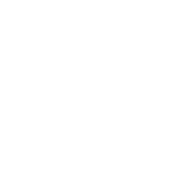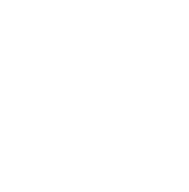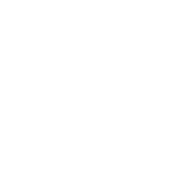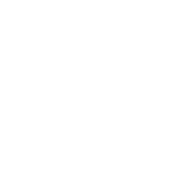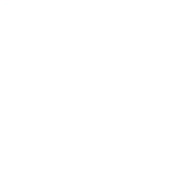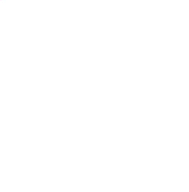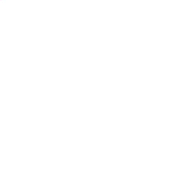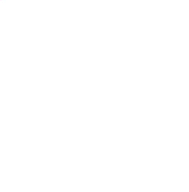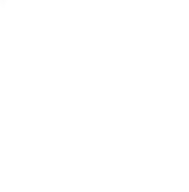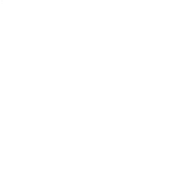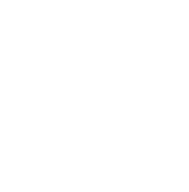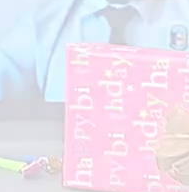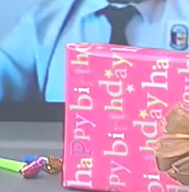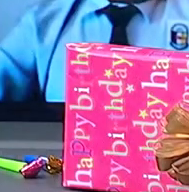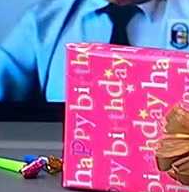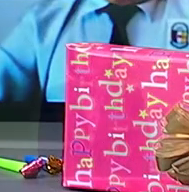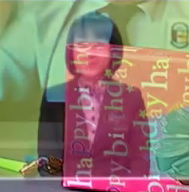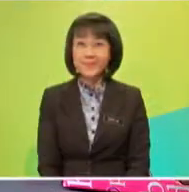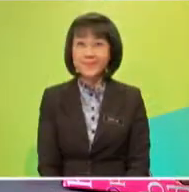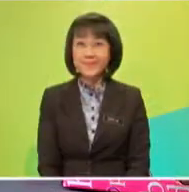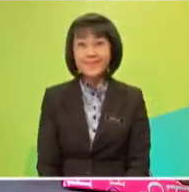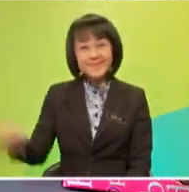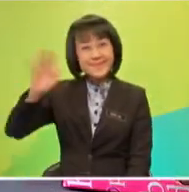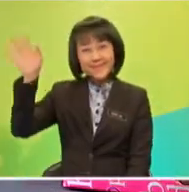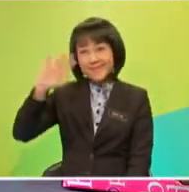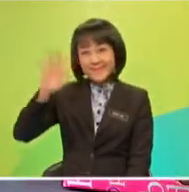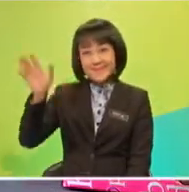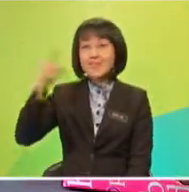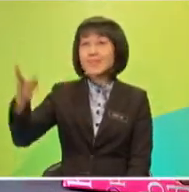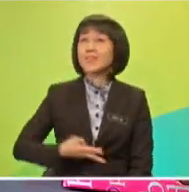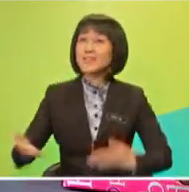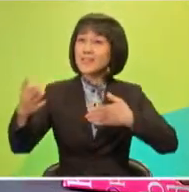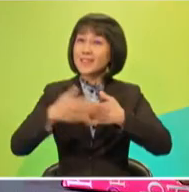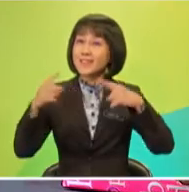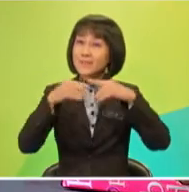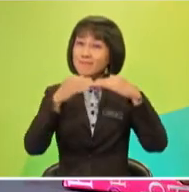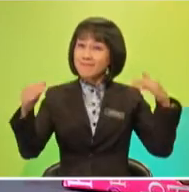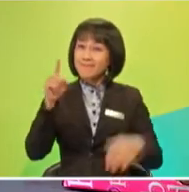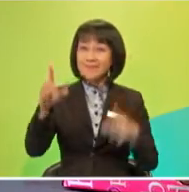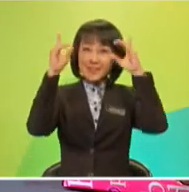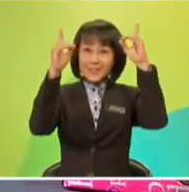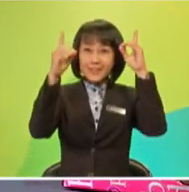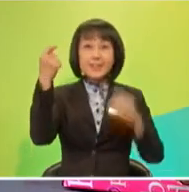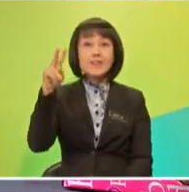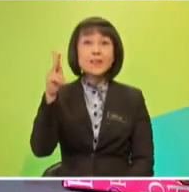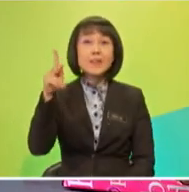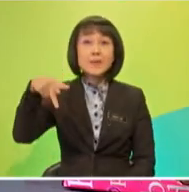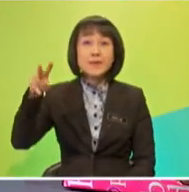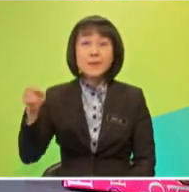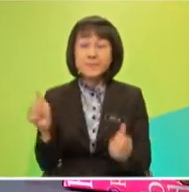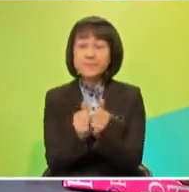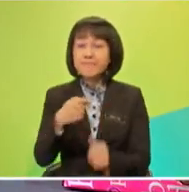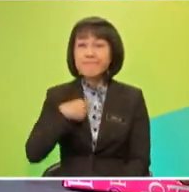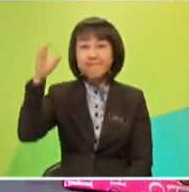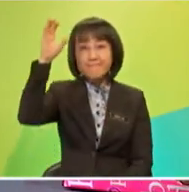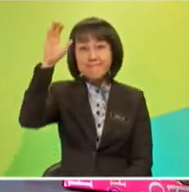DidikTV KPM. Hey everyone, welcome back to Tahap 1 DidikTV KPM with me, Chris, MJ,